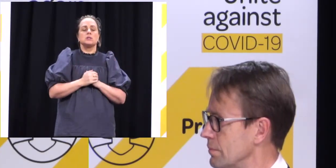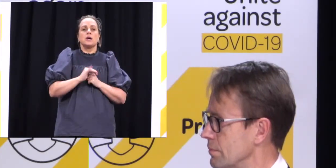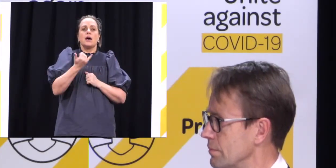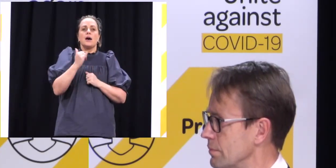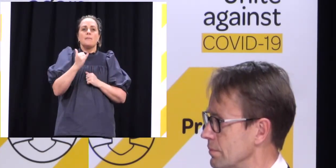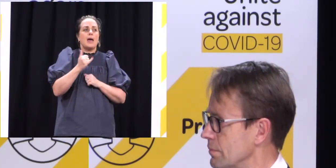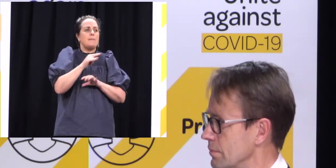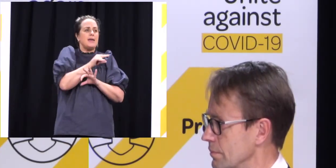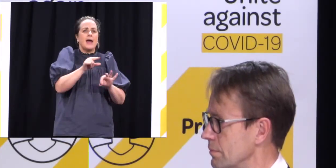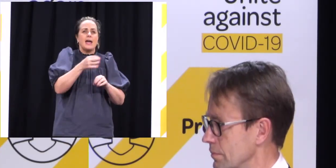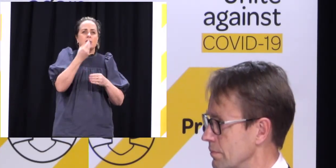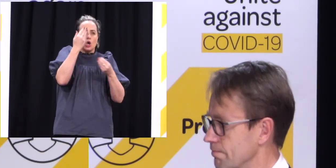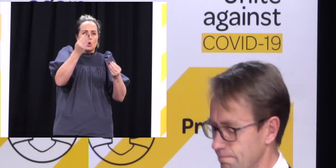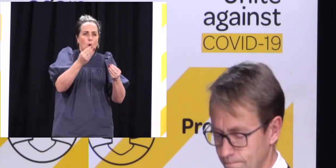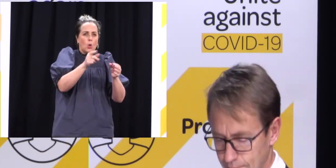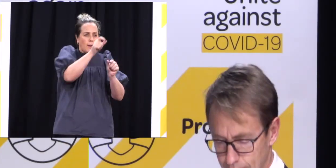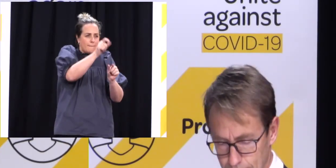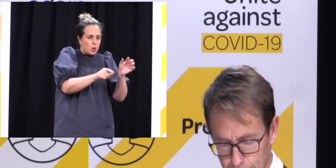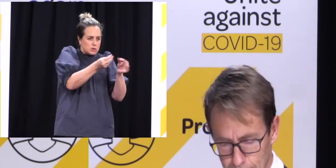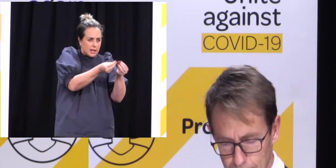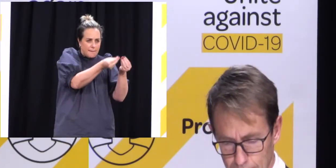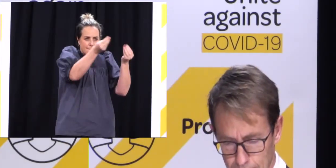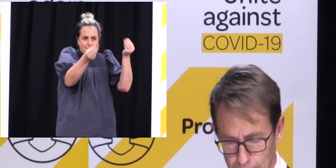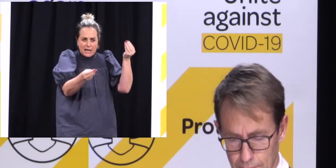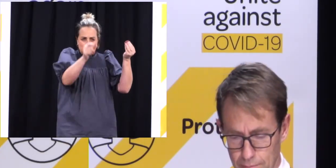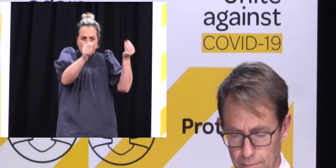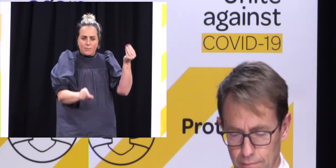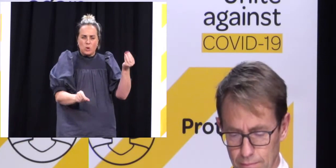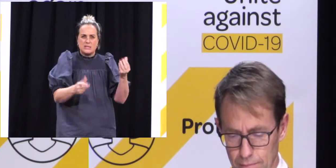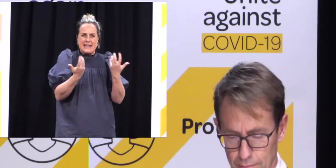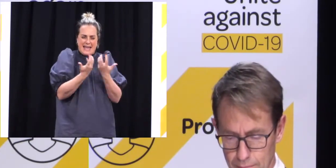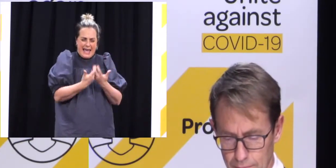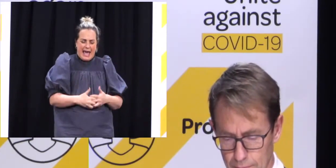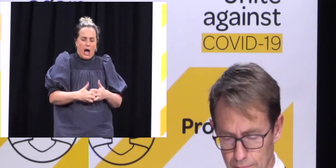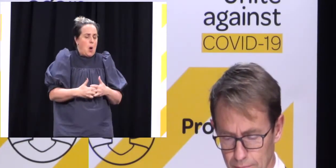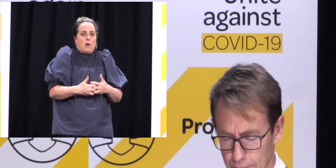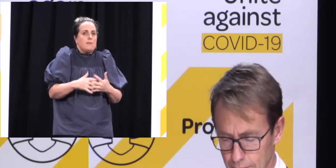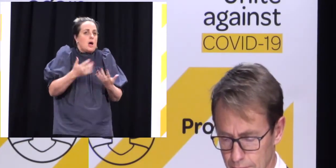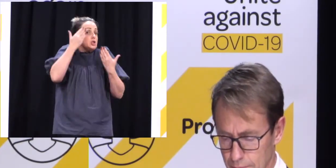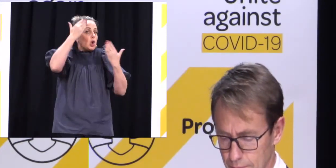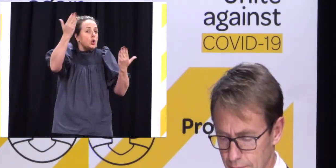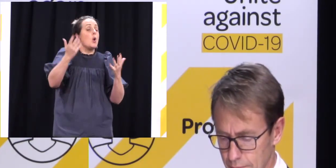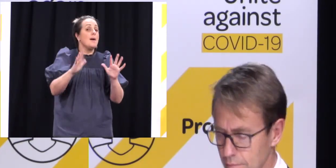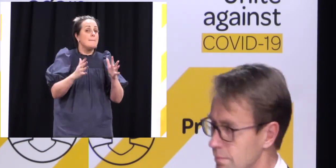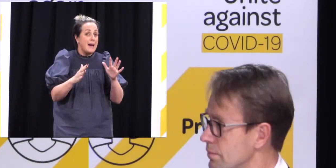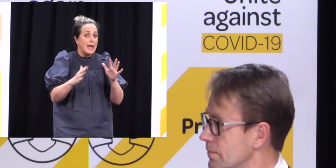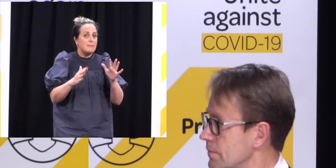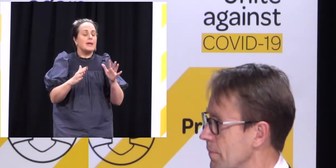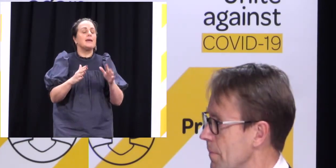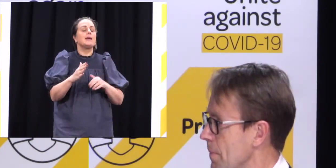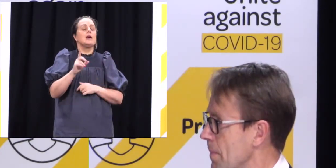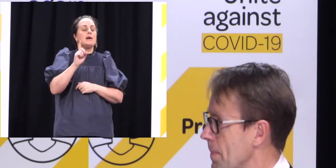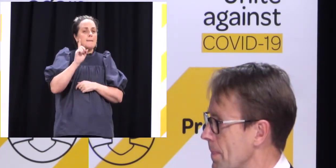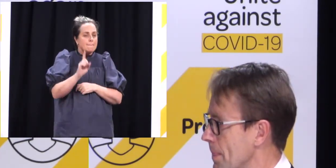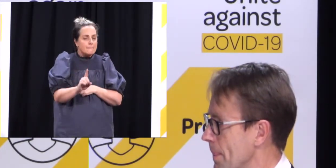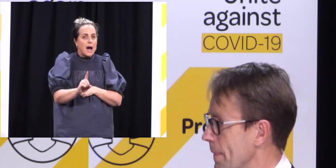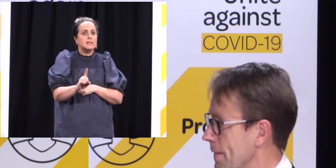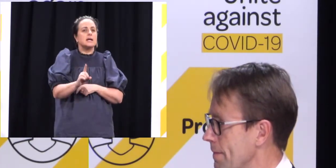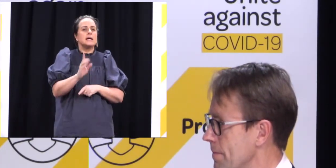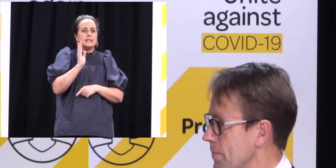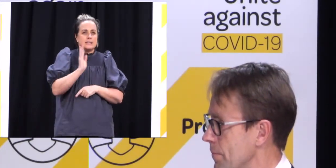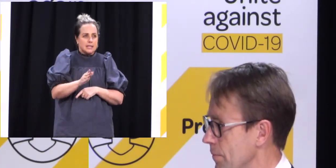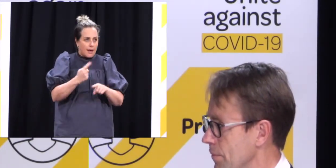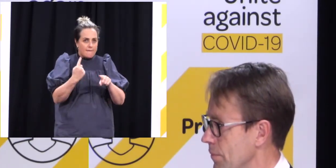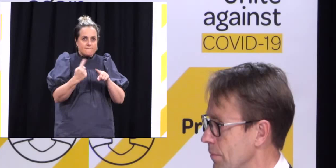a person-to-person link with the cases that have come through in any one tranche when they're reported in the morning, they are very